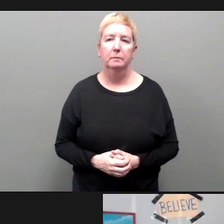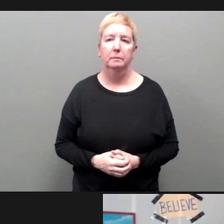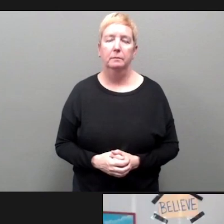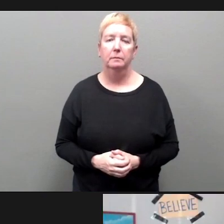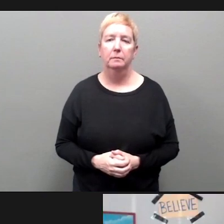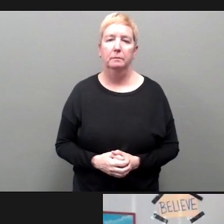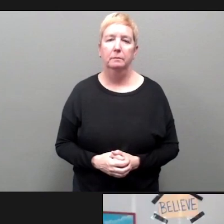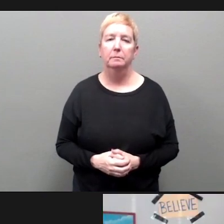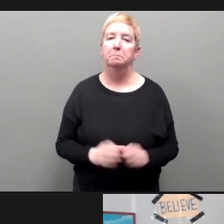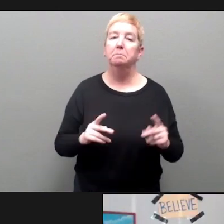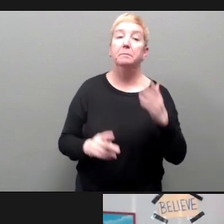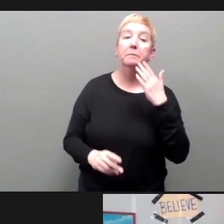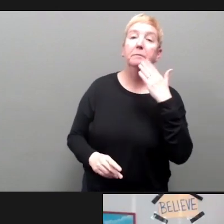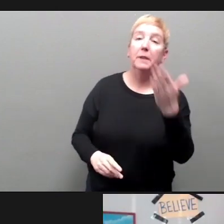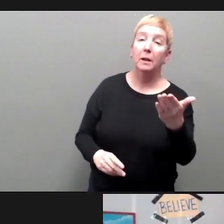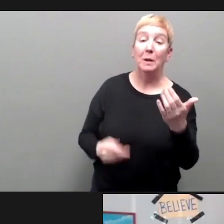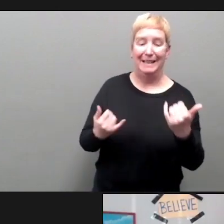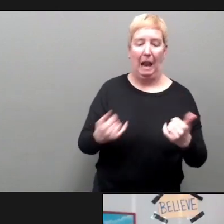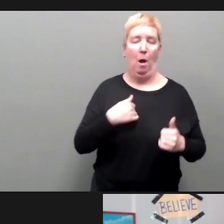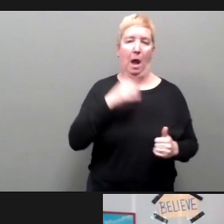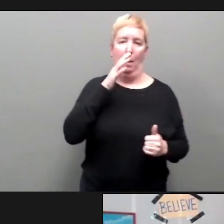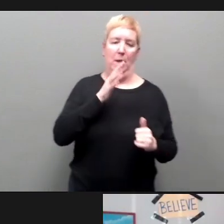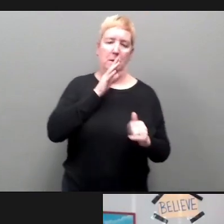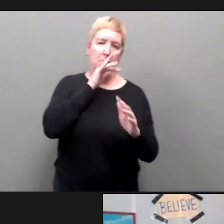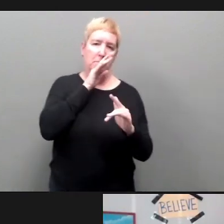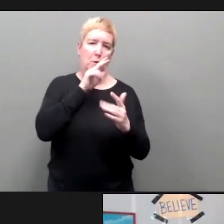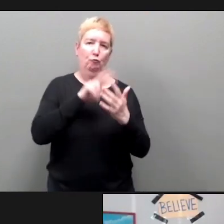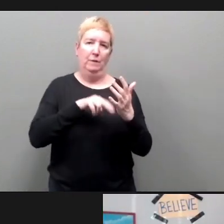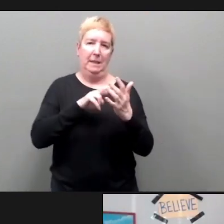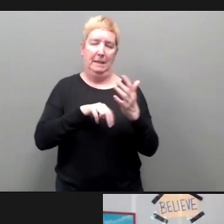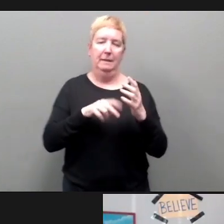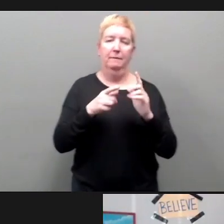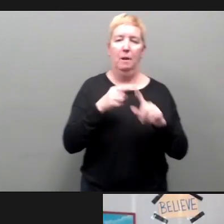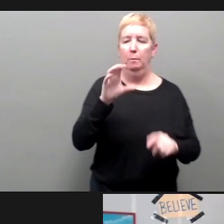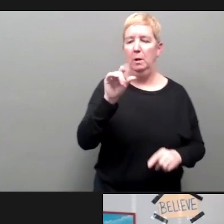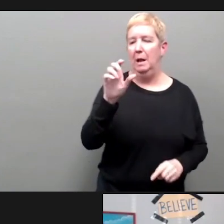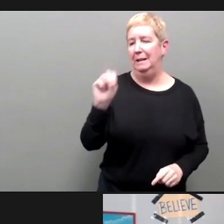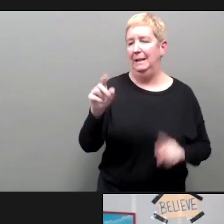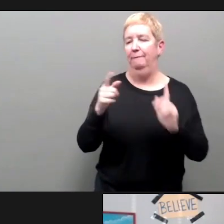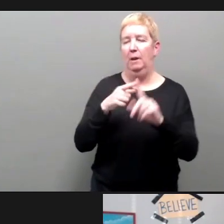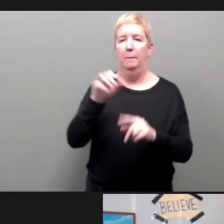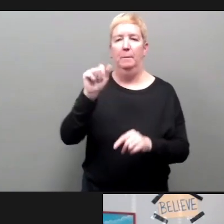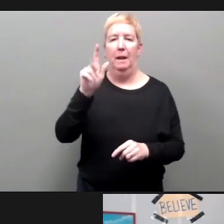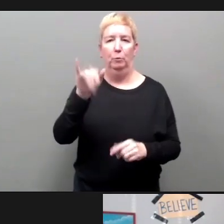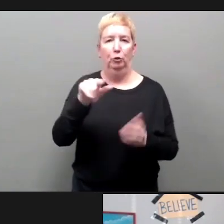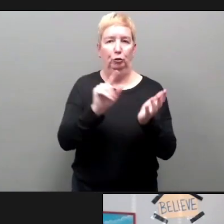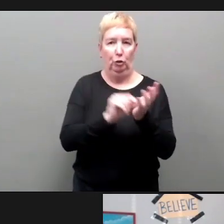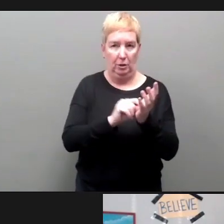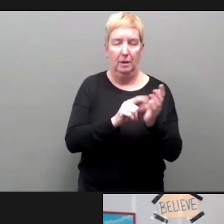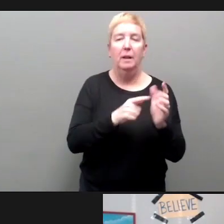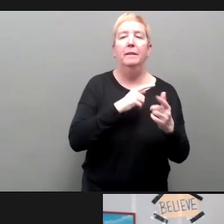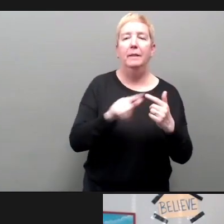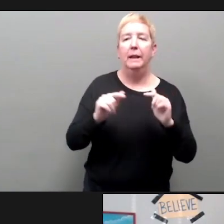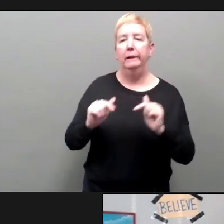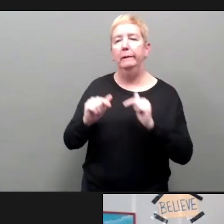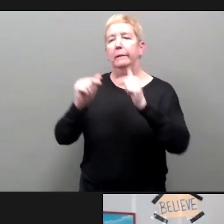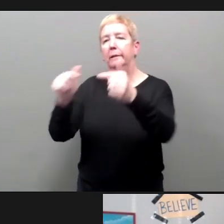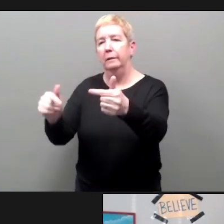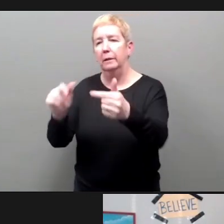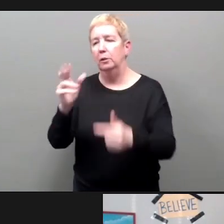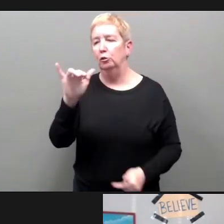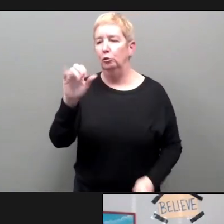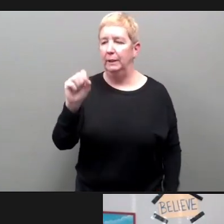Thanks, everybody. I'm going to ask a question on behalf of Colleen Heald at the Journal now, and then we'll follow that up by turning to Chris McKee and then